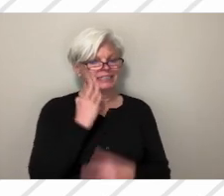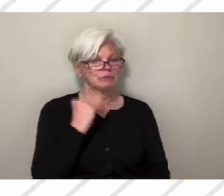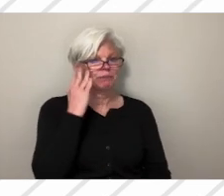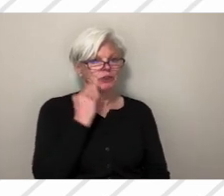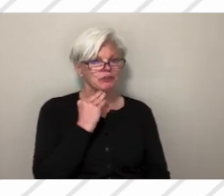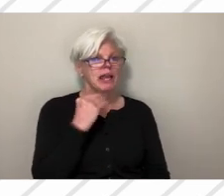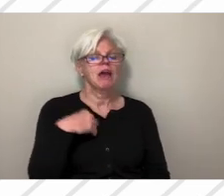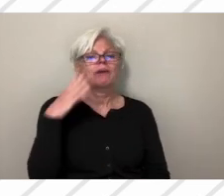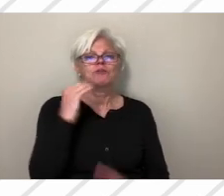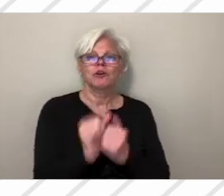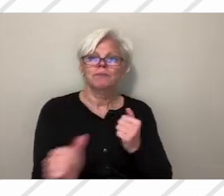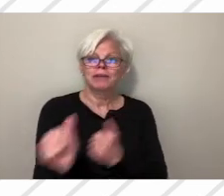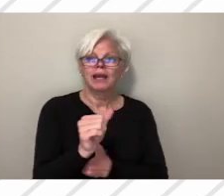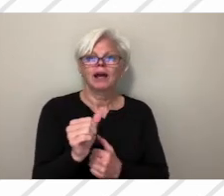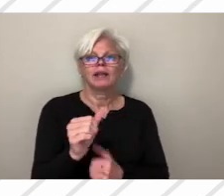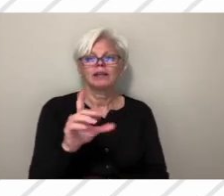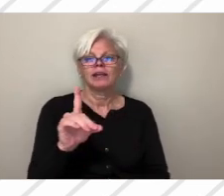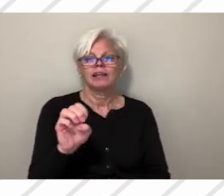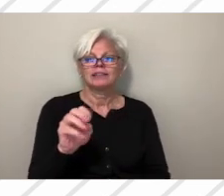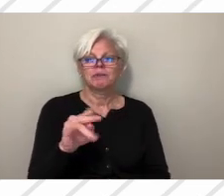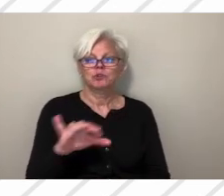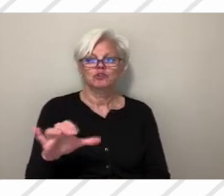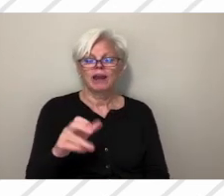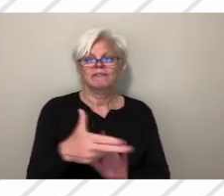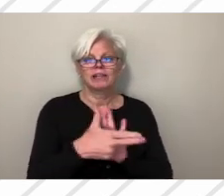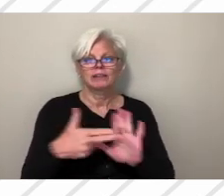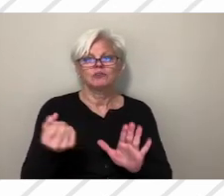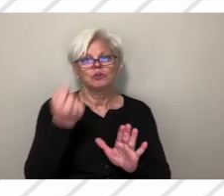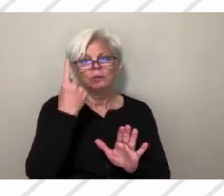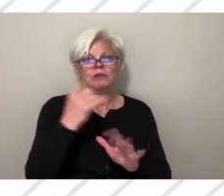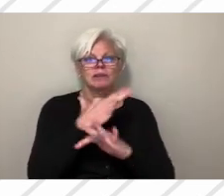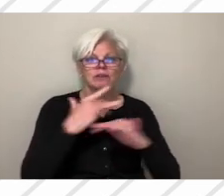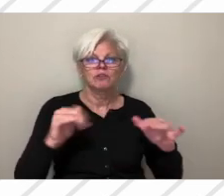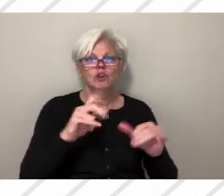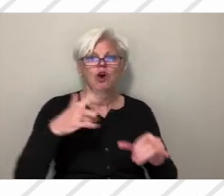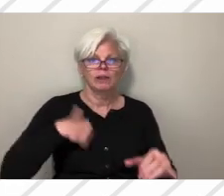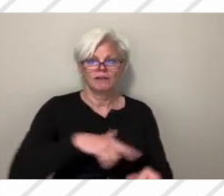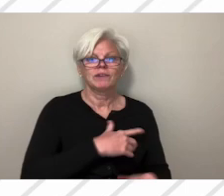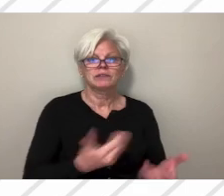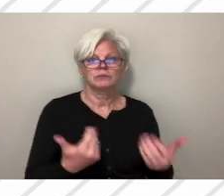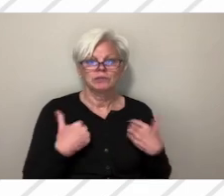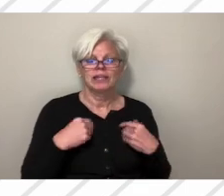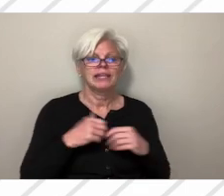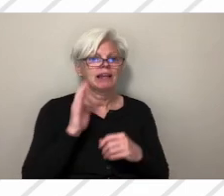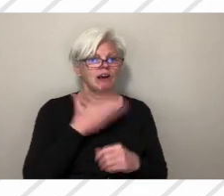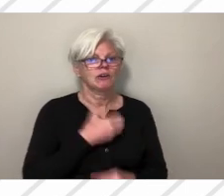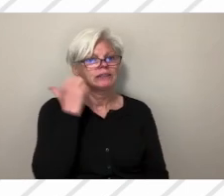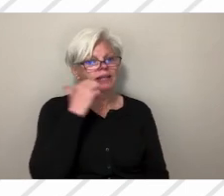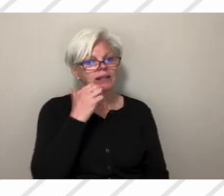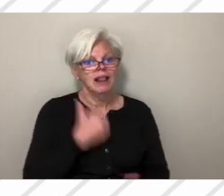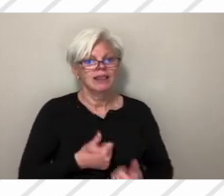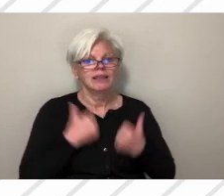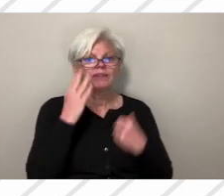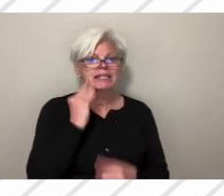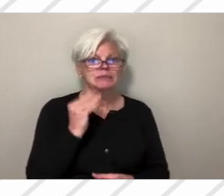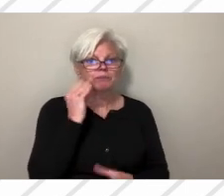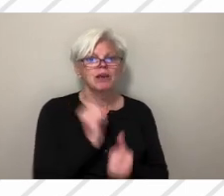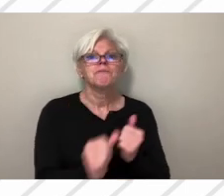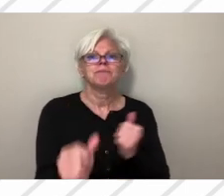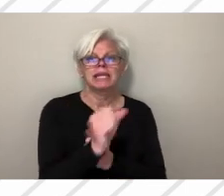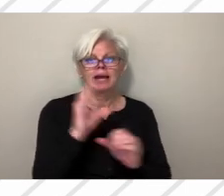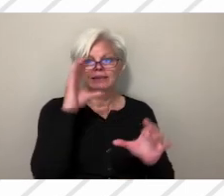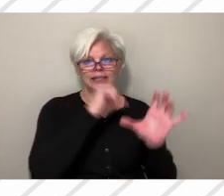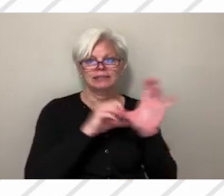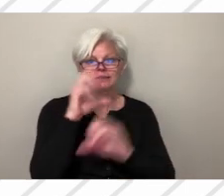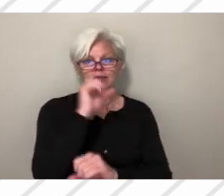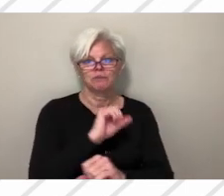beyond demographic labels to understand the diversity that all of us possess in our day-to-day lived experience beyond the assumptions that might be